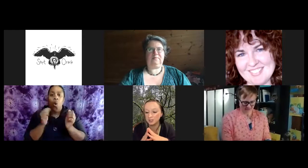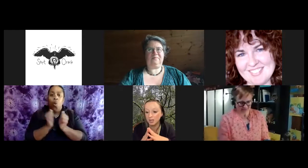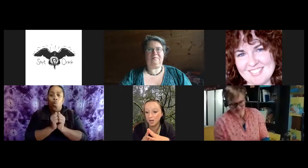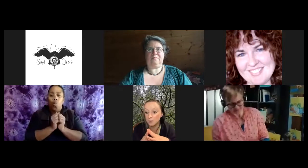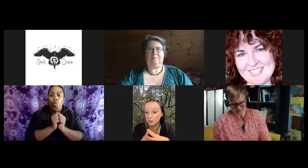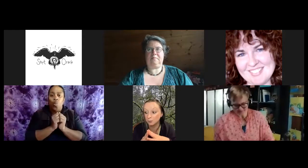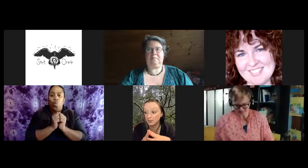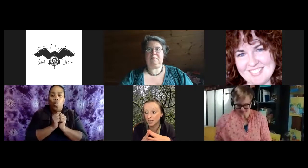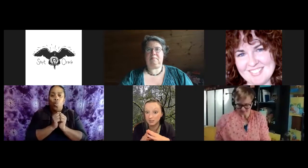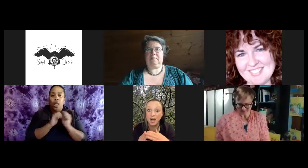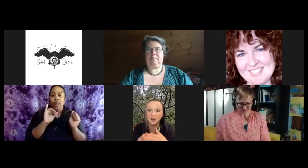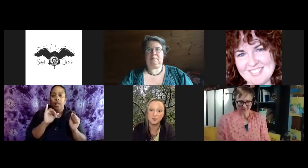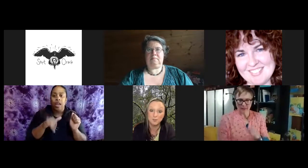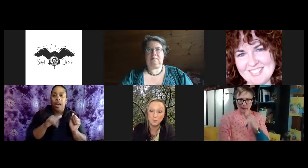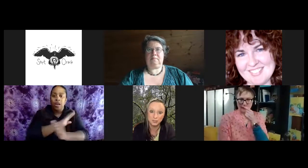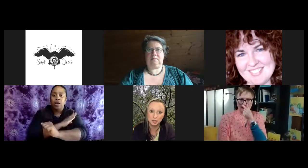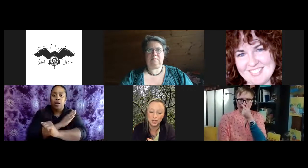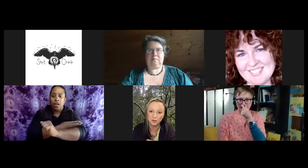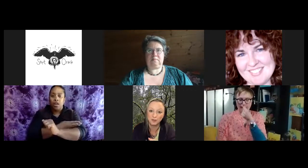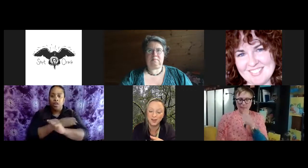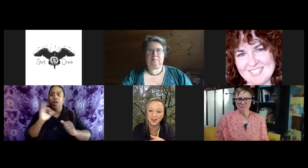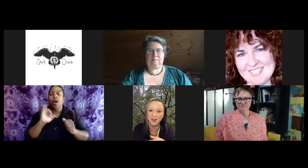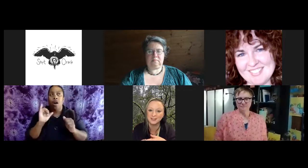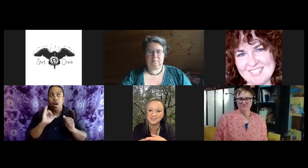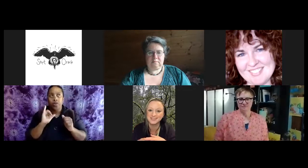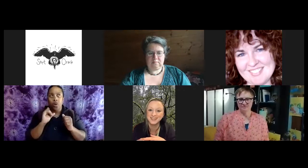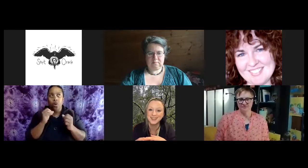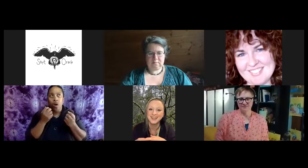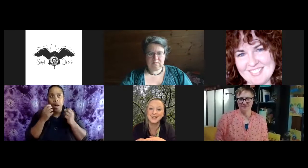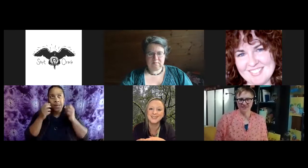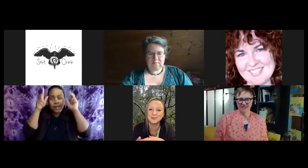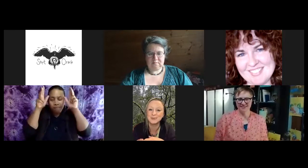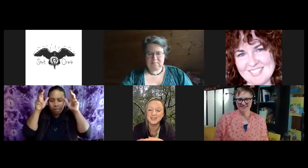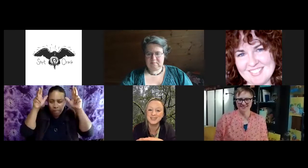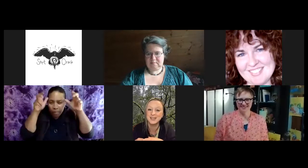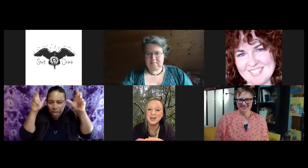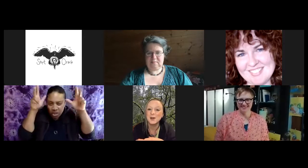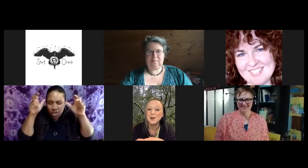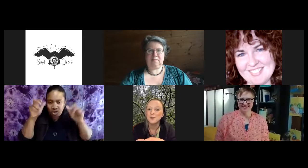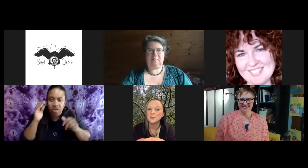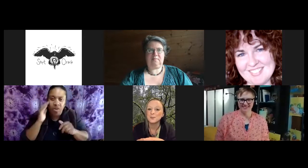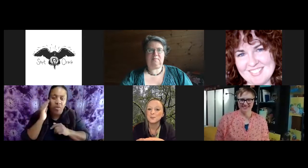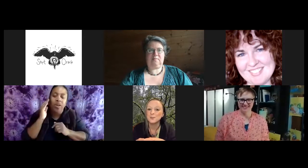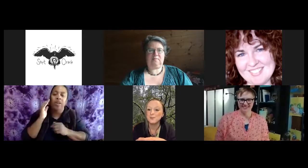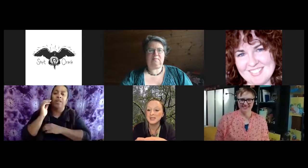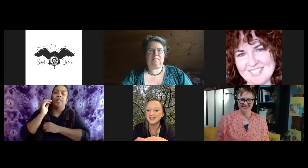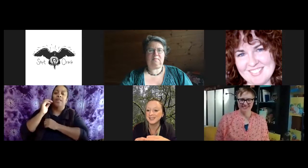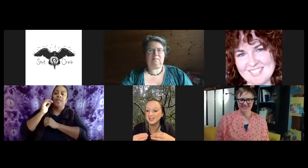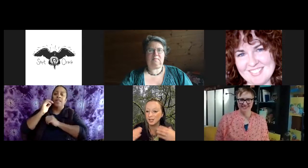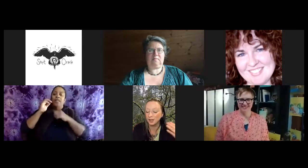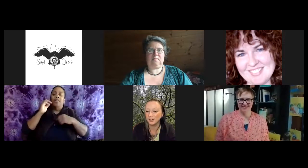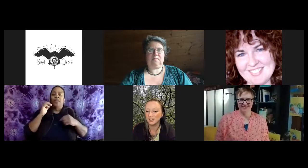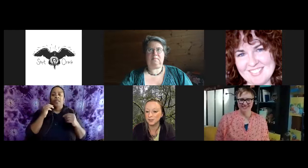that comes a lot of mischief, and we,